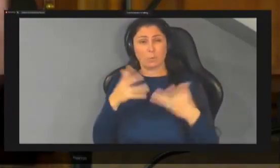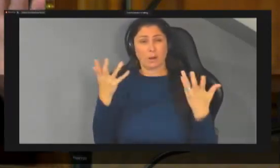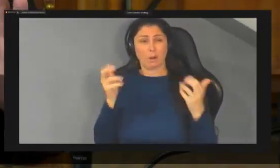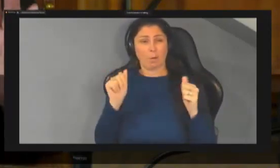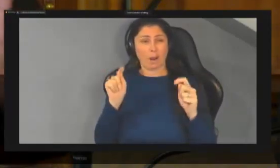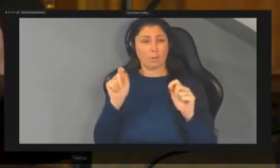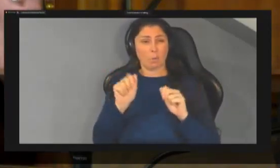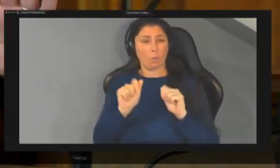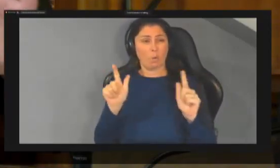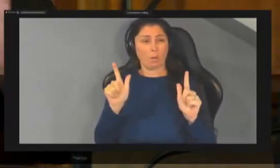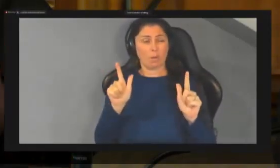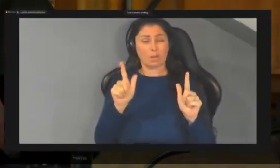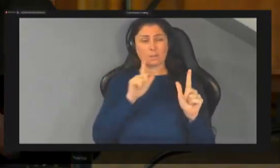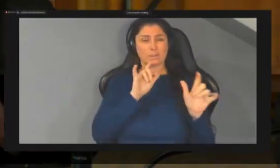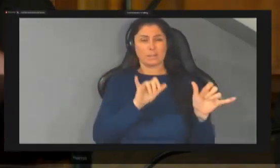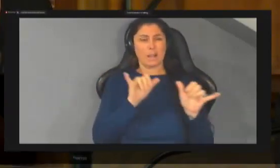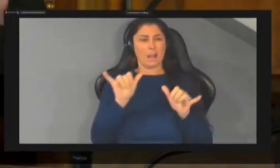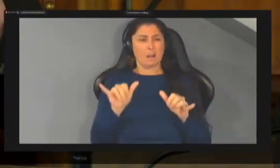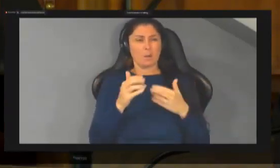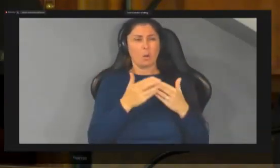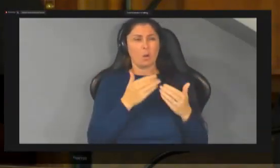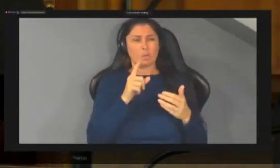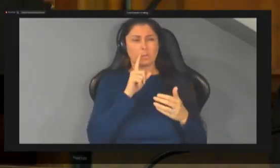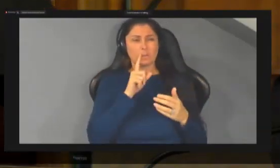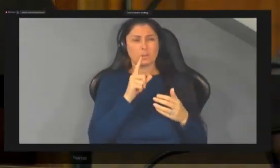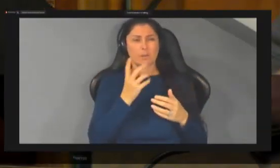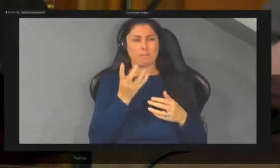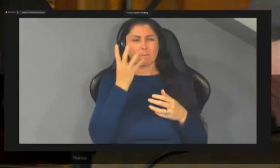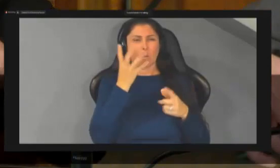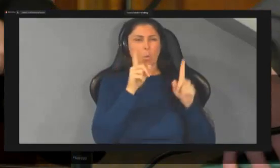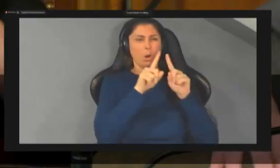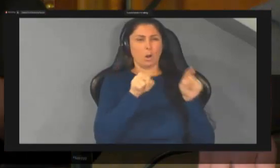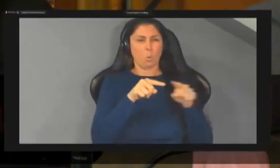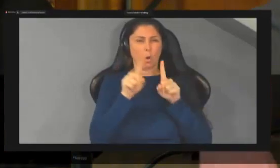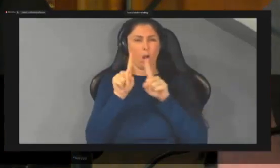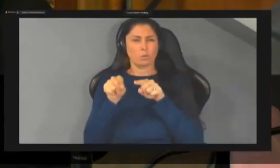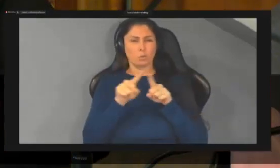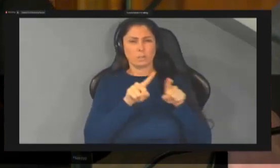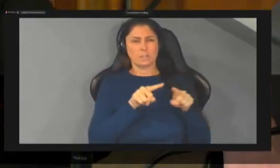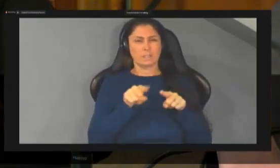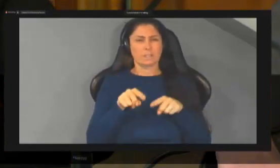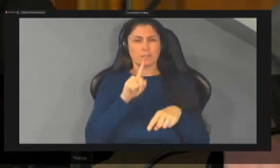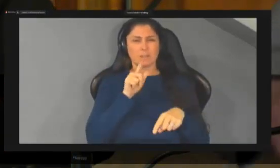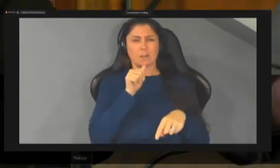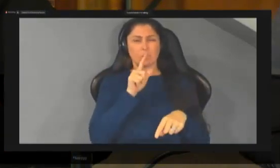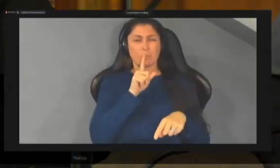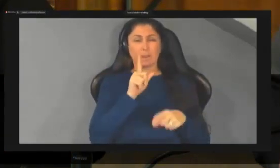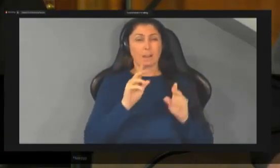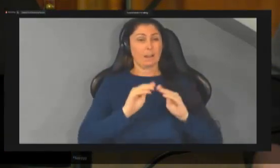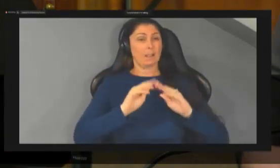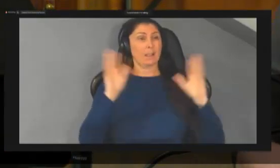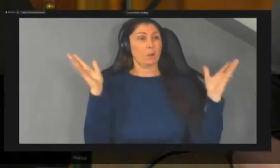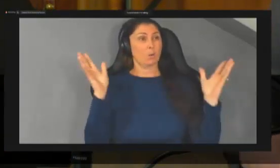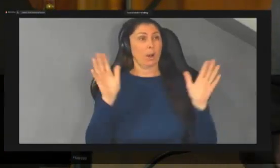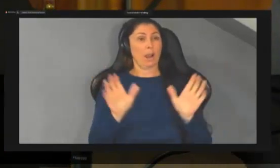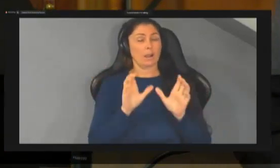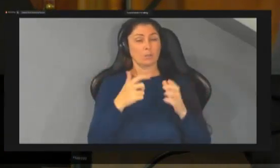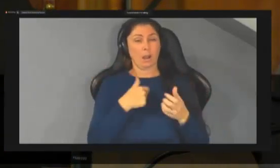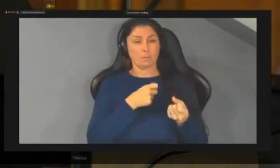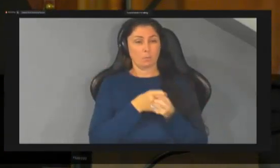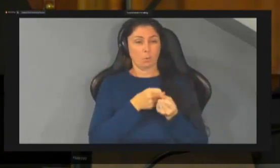know, same thing. So it's almost like there's four quadrants. So it really isn't a clear call to action. So I'm supportive